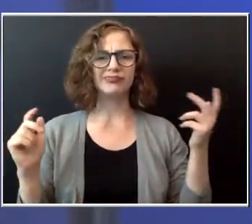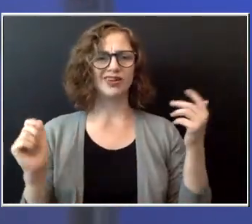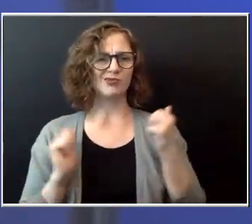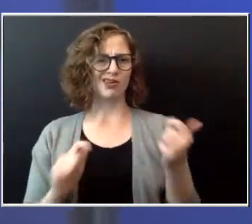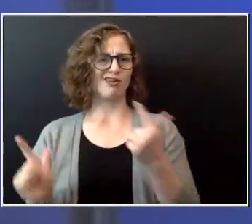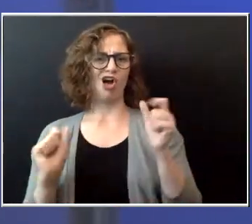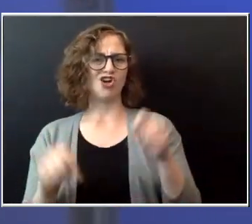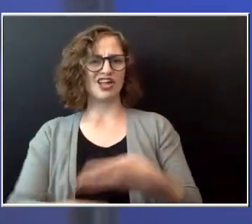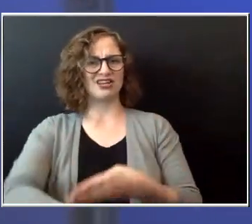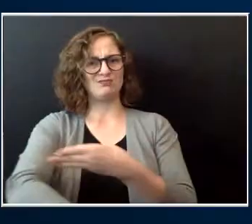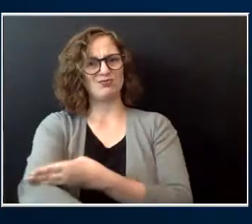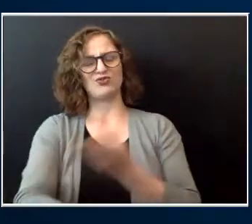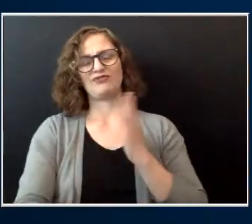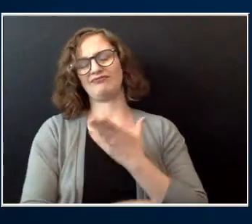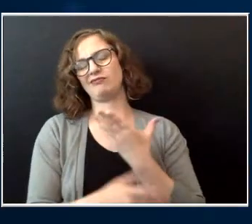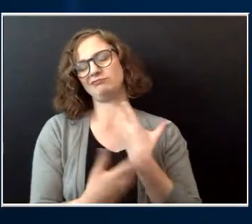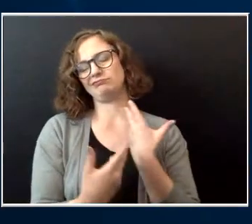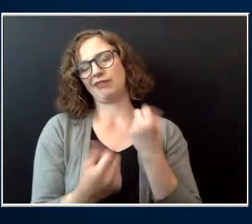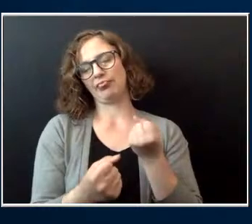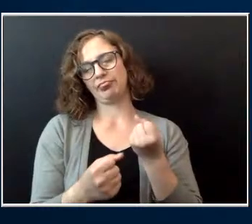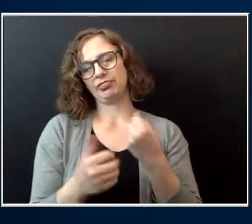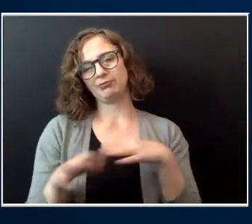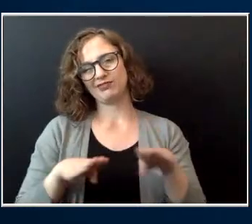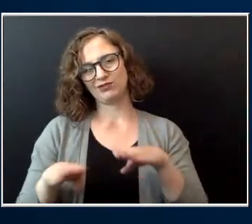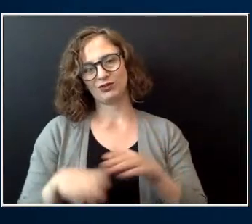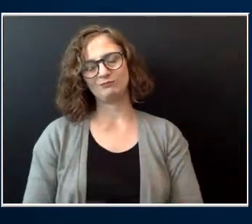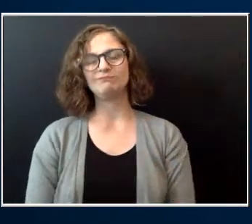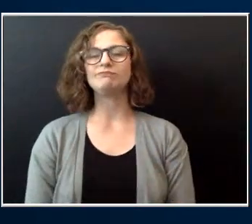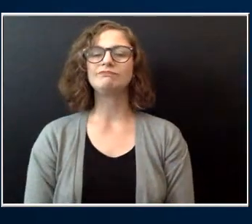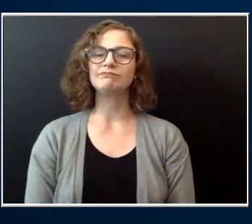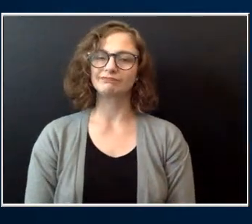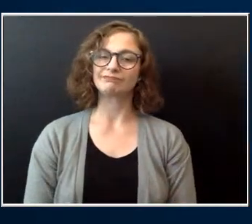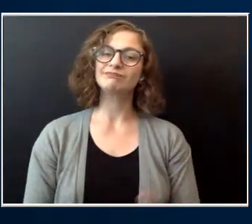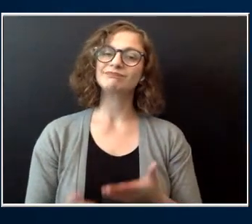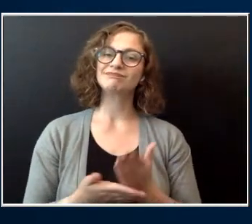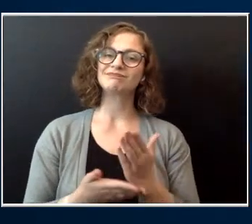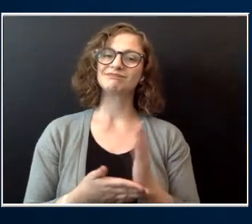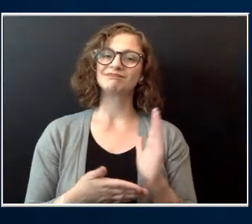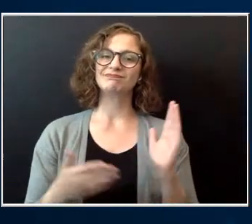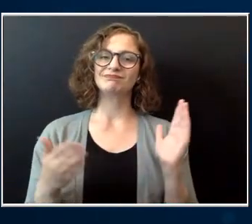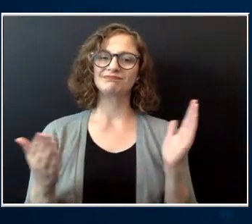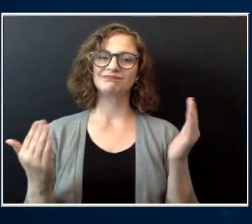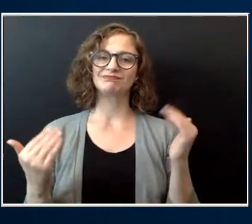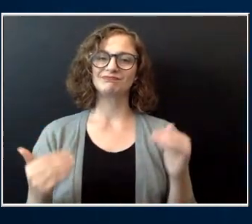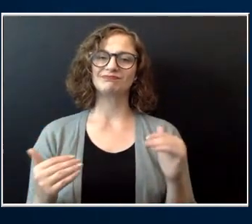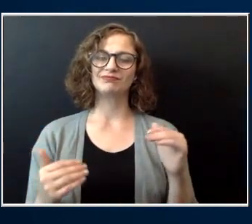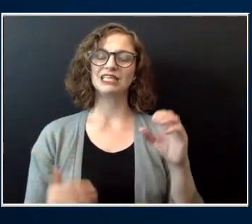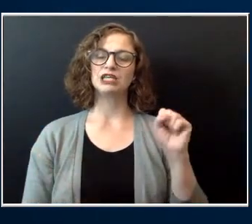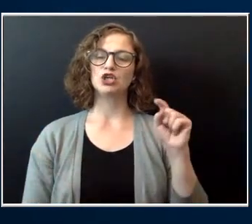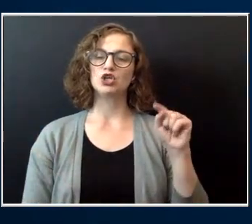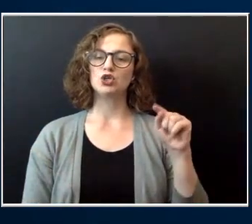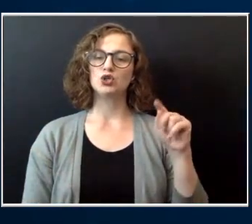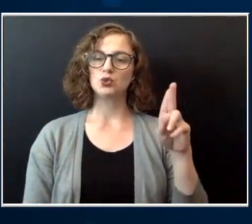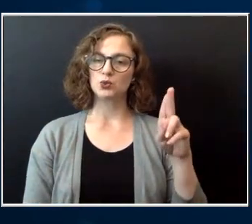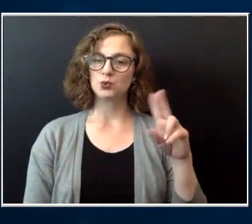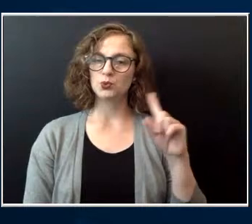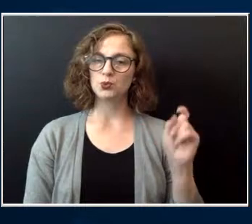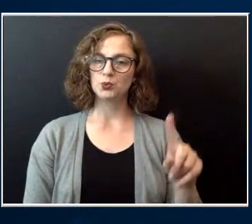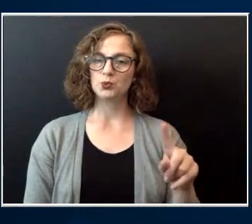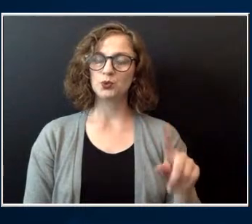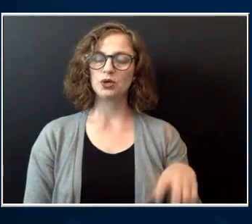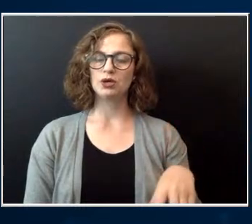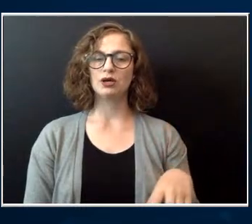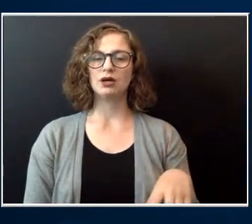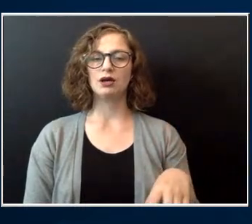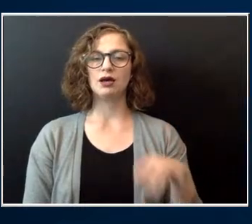behaviors. All right. Stu has a question. Stu wants to know if the I Am Healthy study